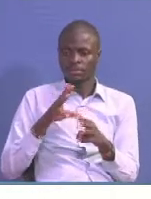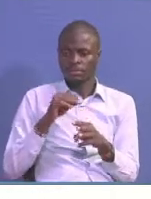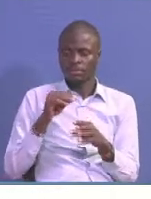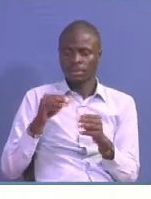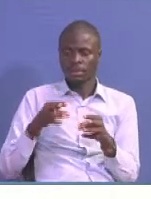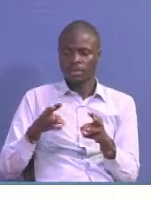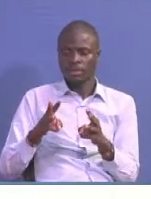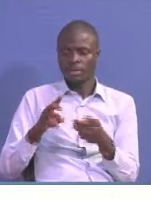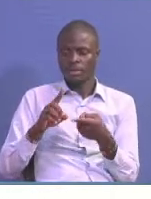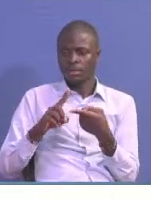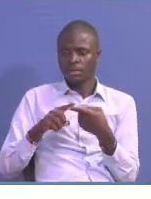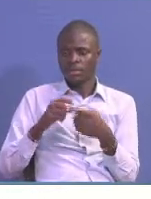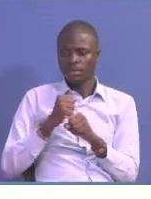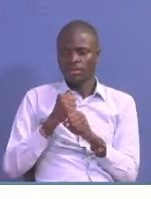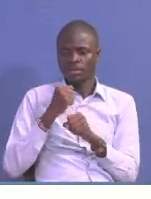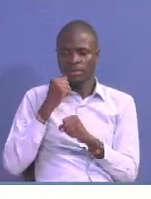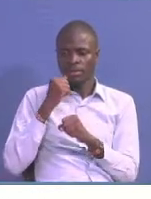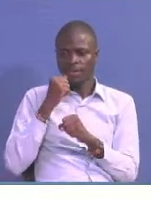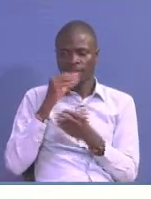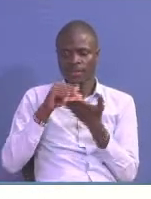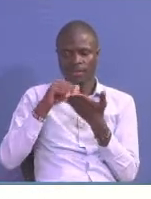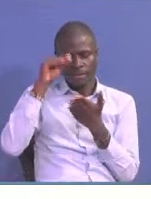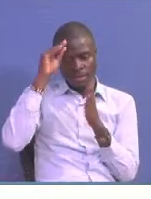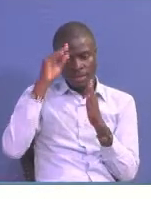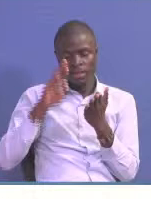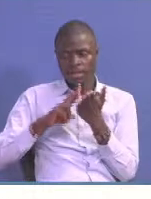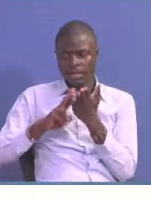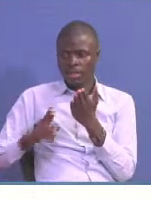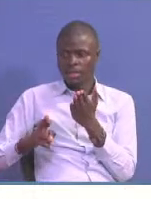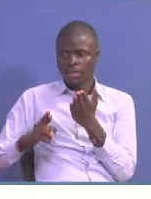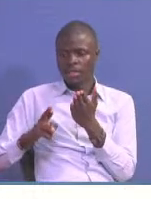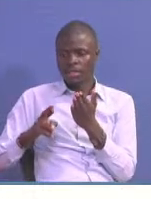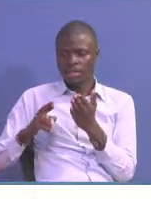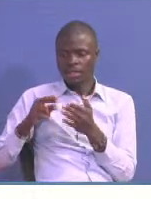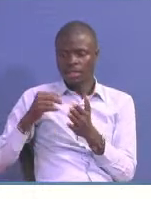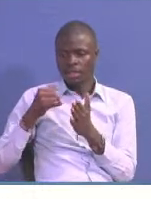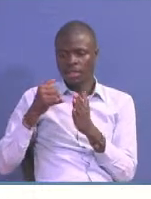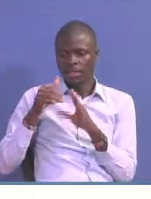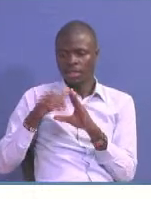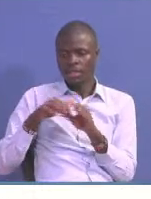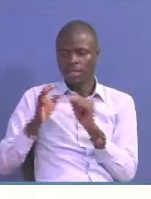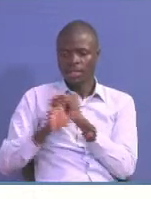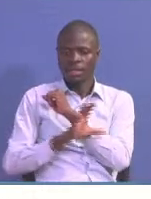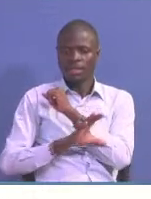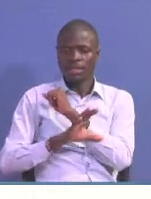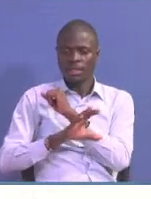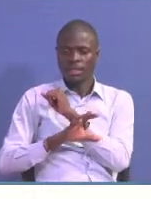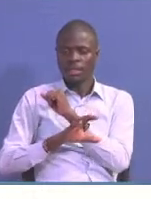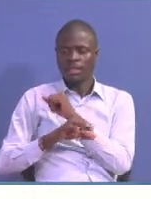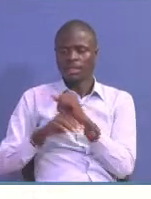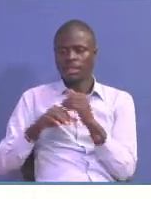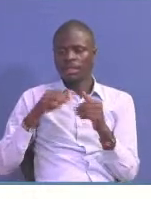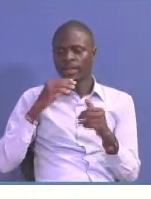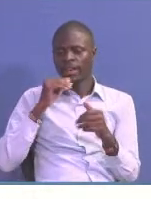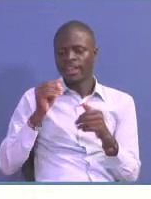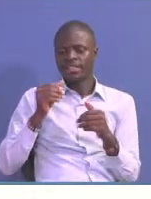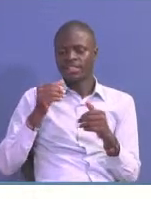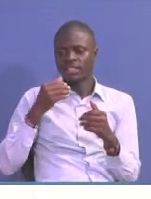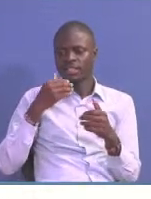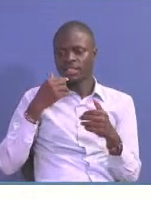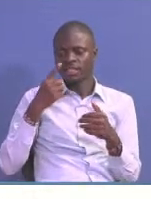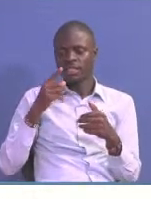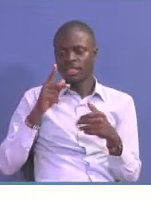mechanisms that will enable and ensure students remain retained in the country. Well, he has boasted of Kenya being a